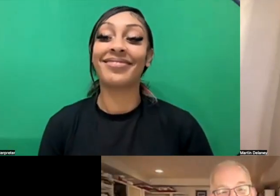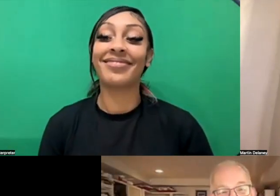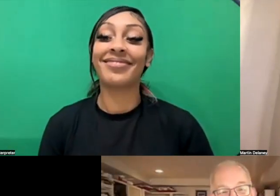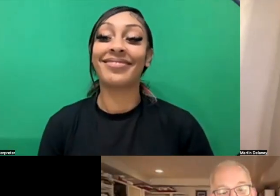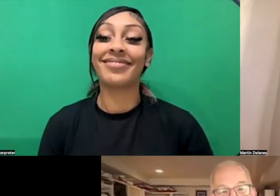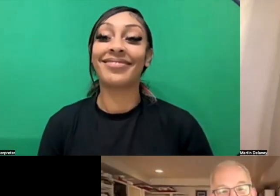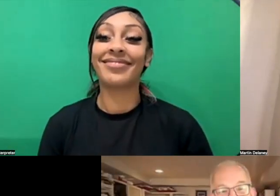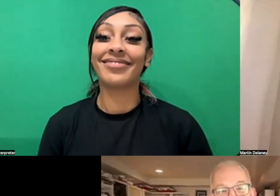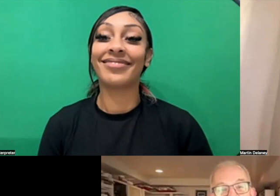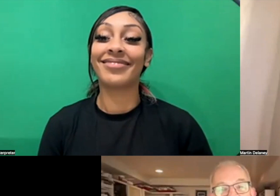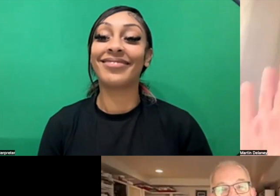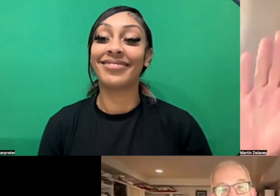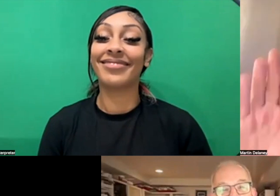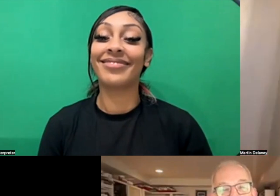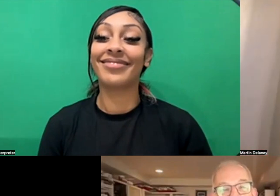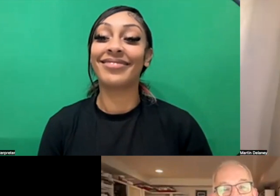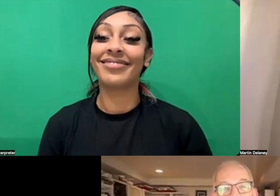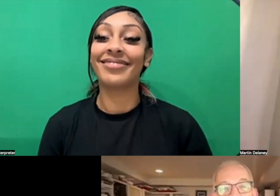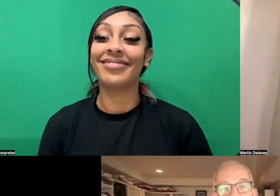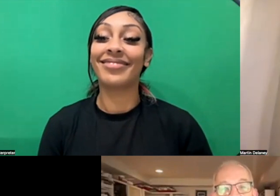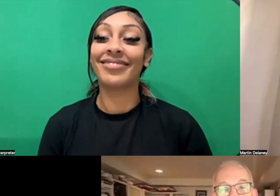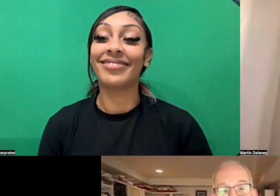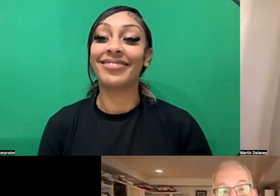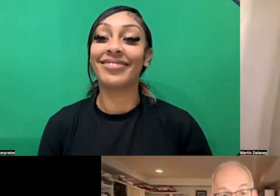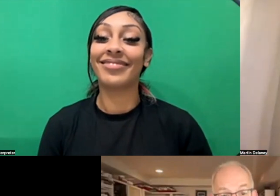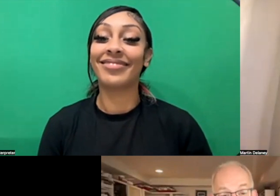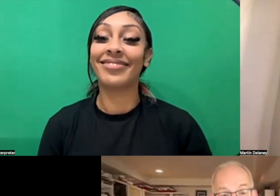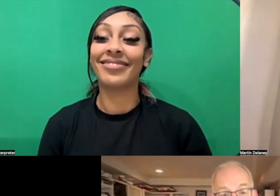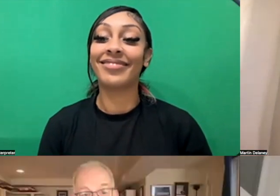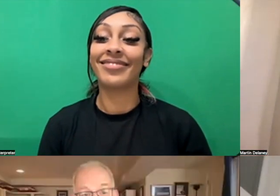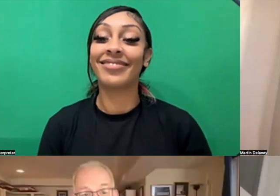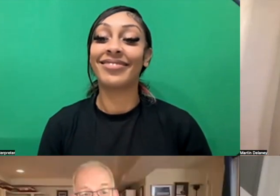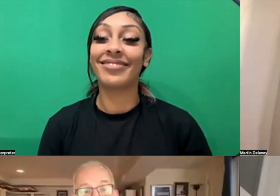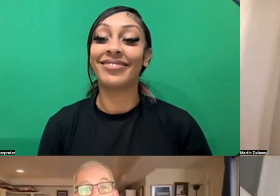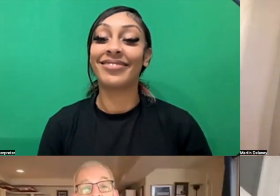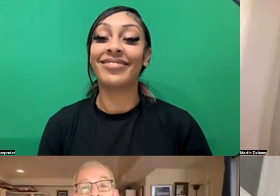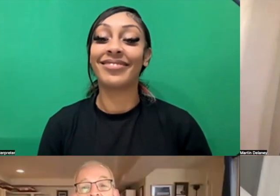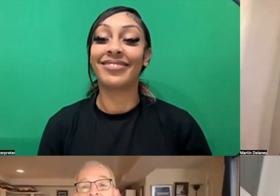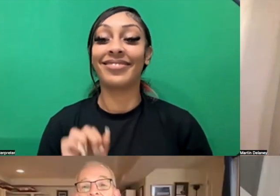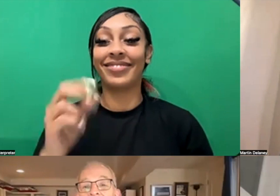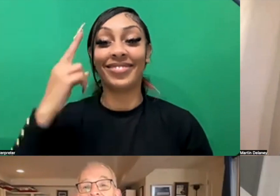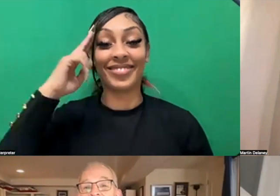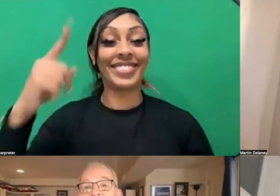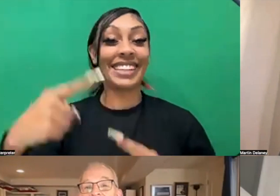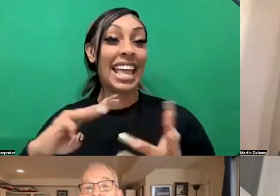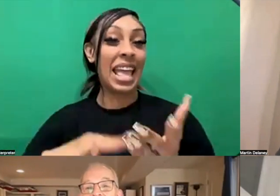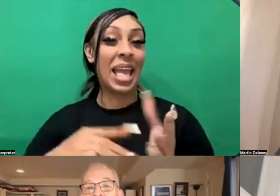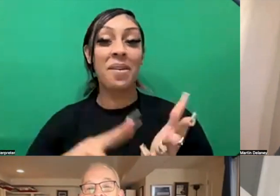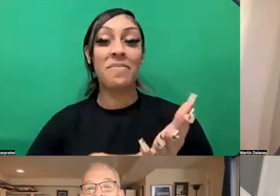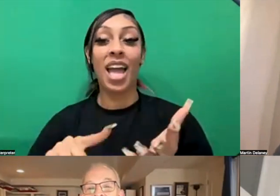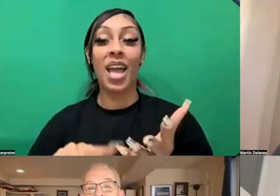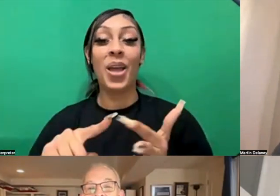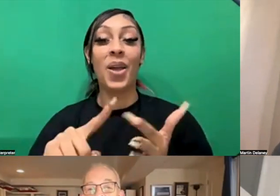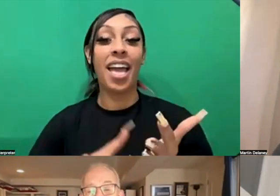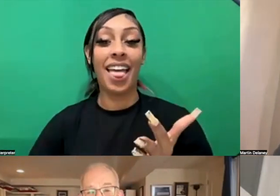Okay. Hi, please everyone. speak. Okay. So my name is Emanuele Paravicini, but everyone knows me